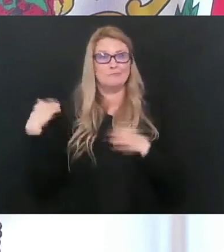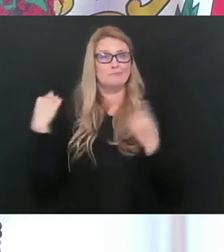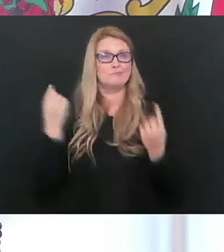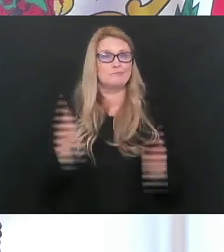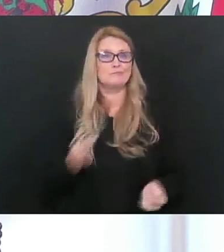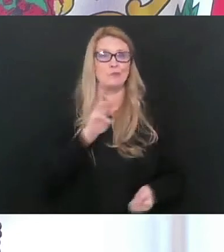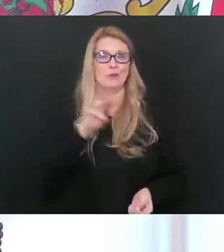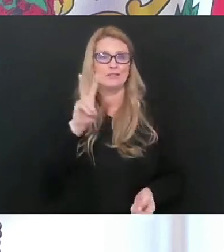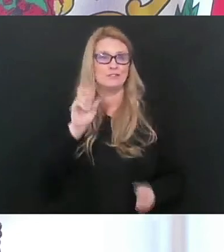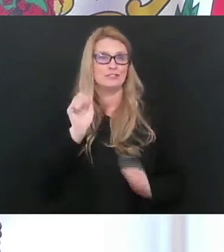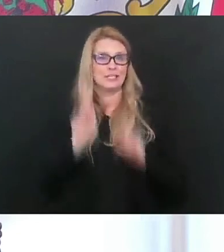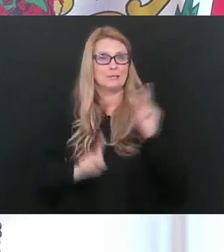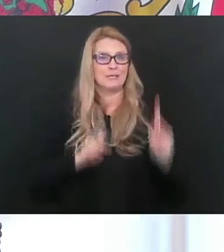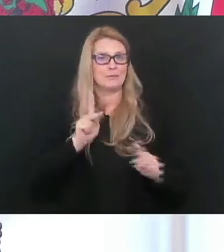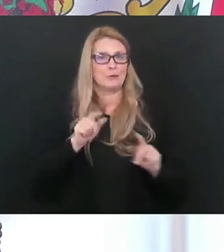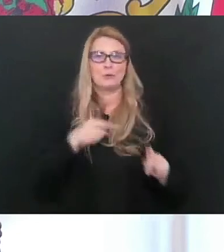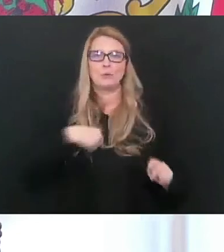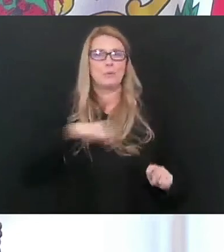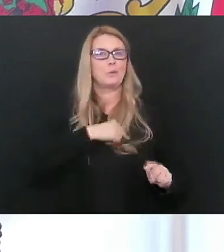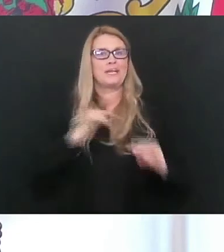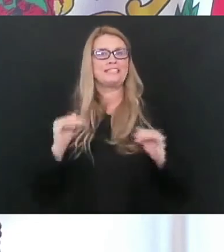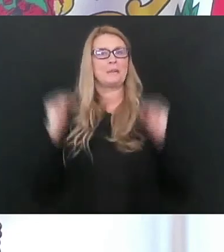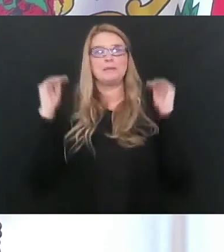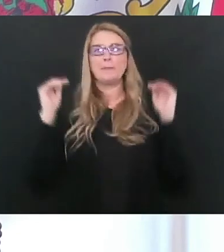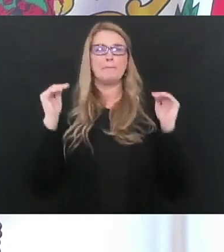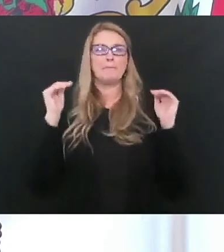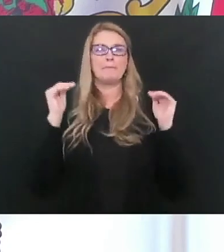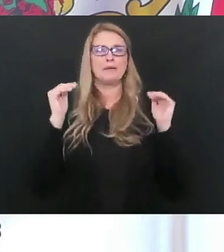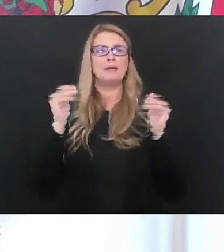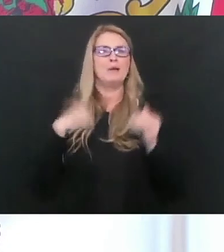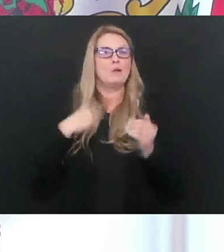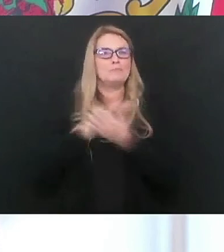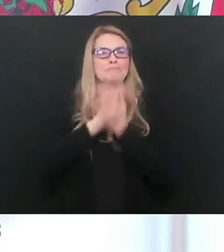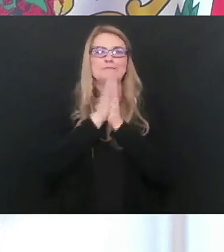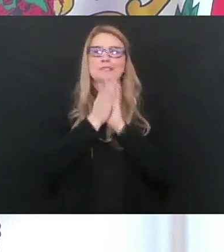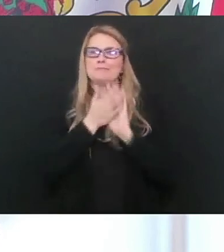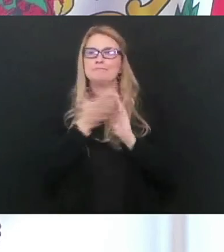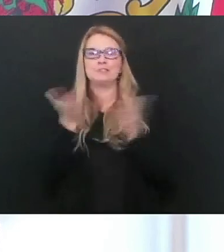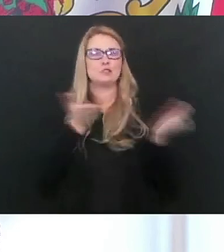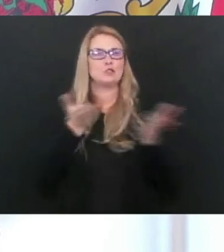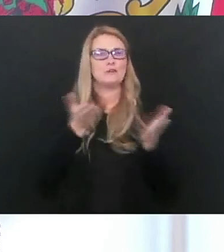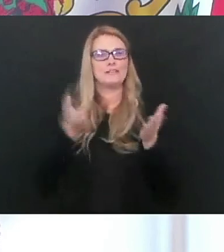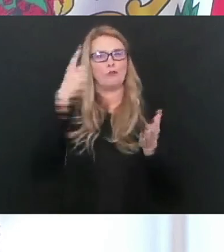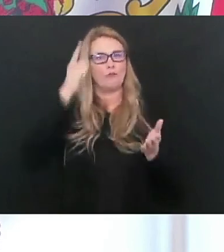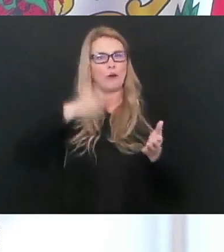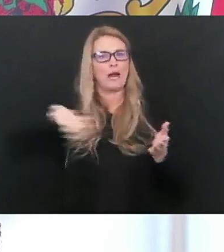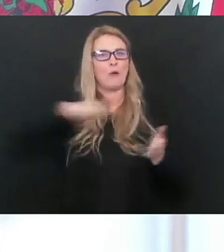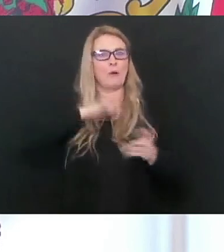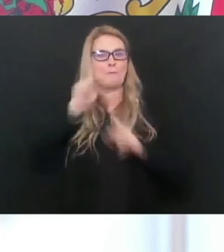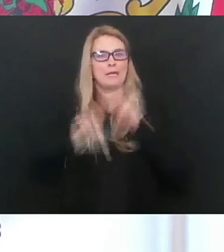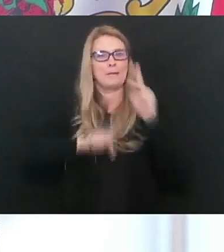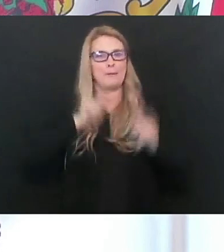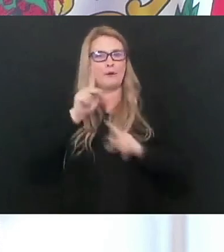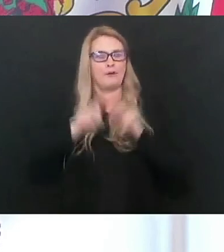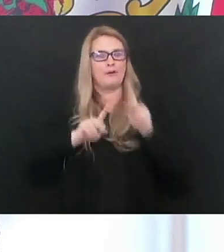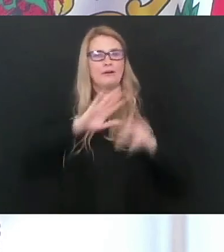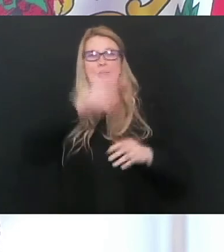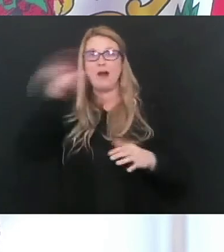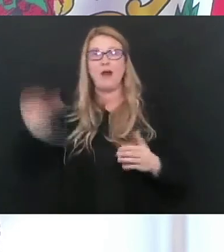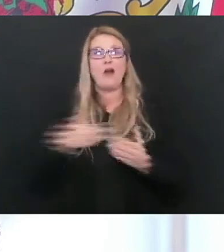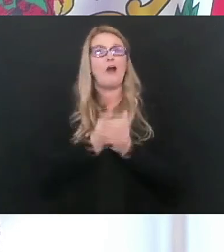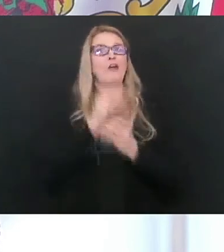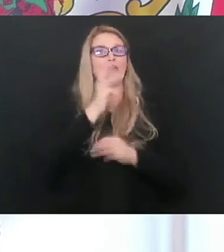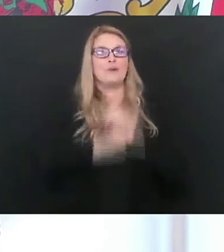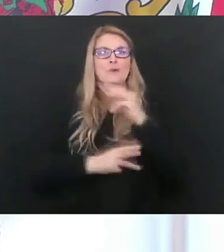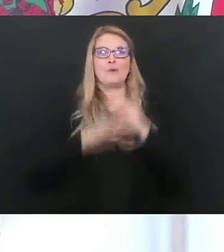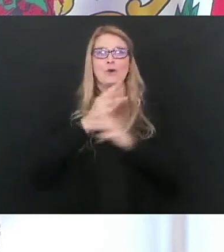You stepped up. We stepped up to service all over the lands, all over the world, from the